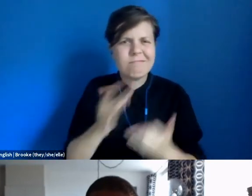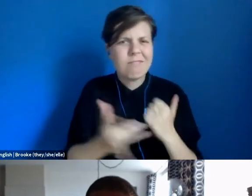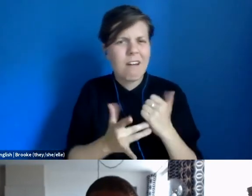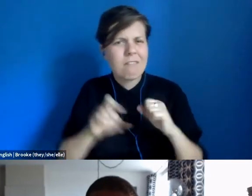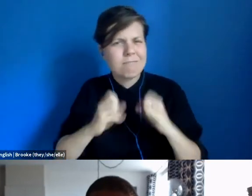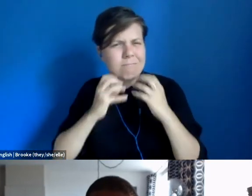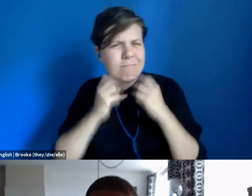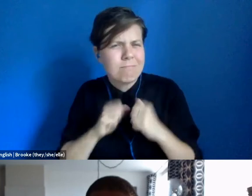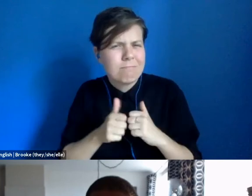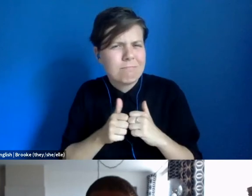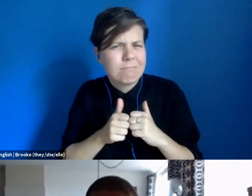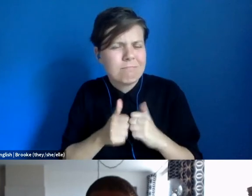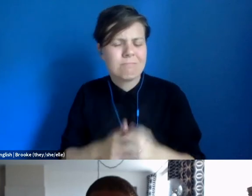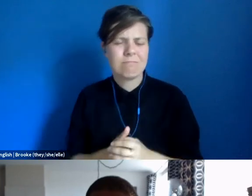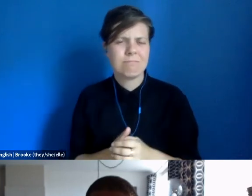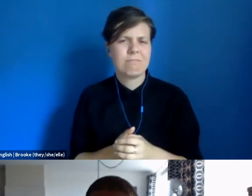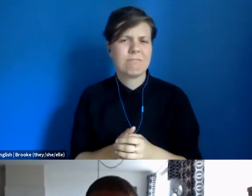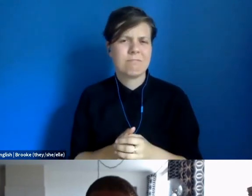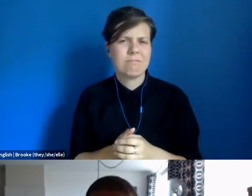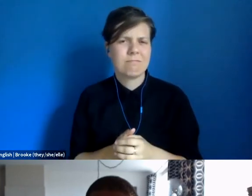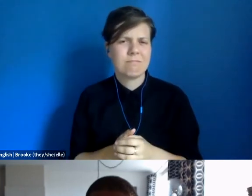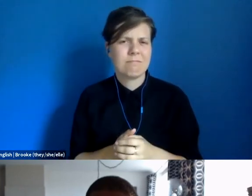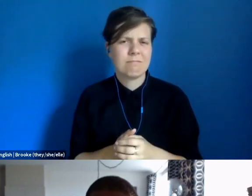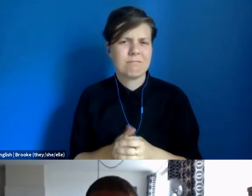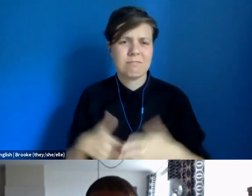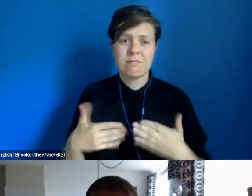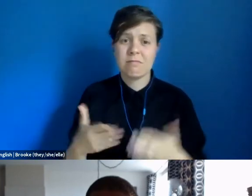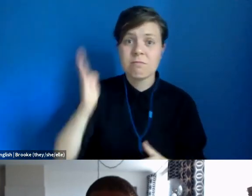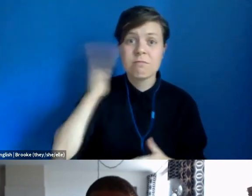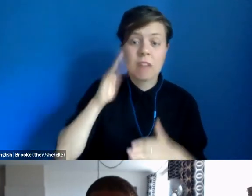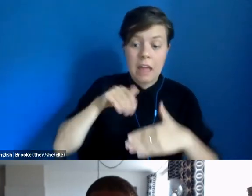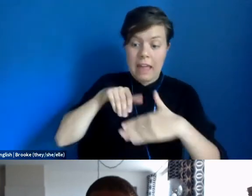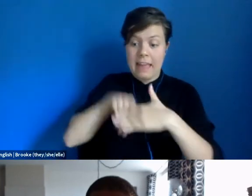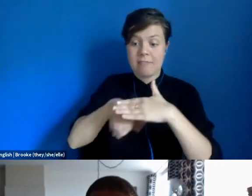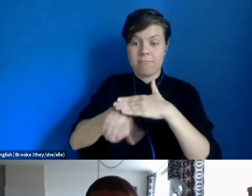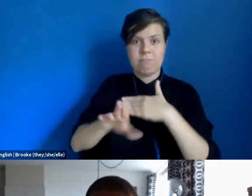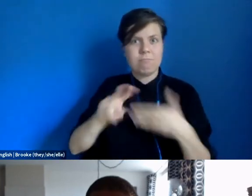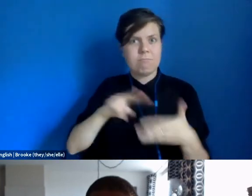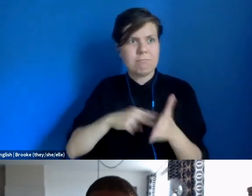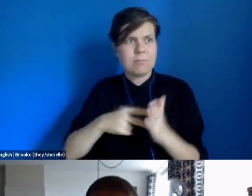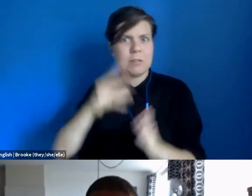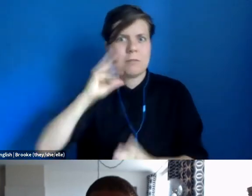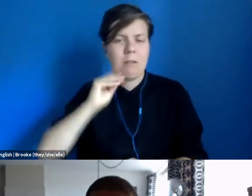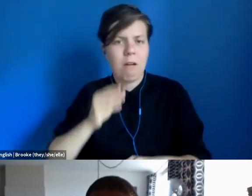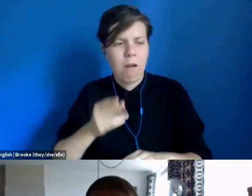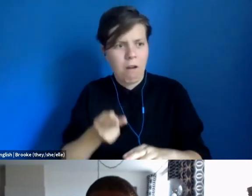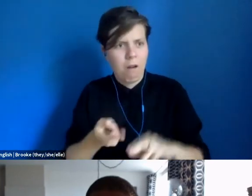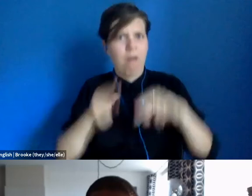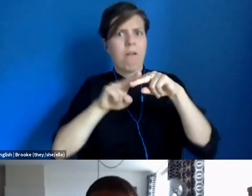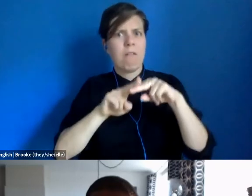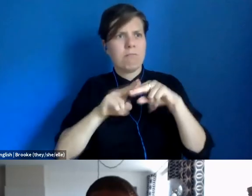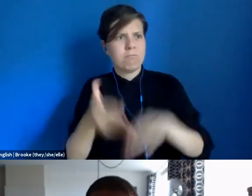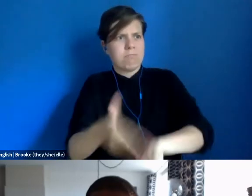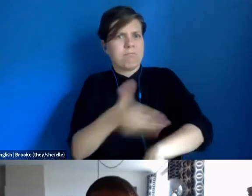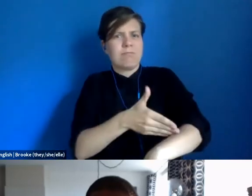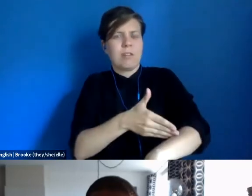can convey that, I mean, access is enhancing the experience rather than it's something that is